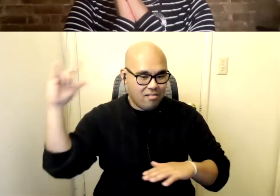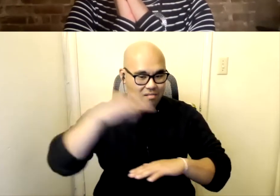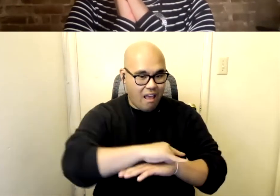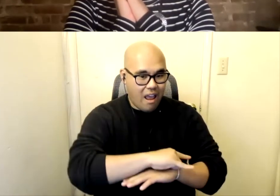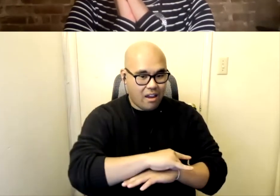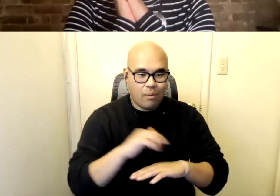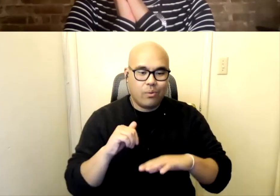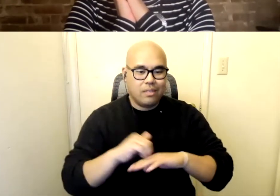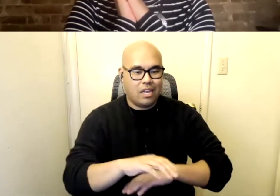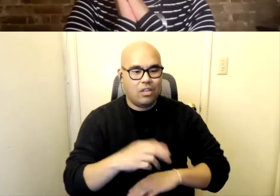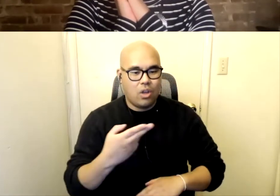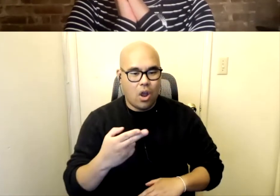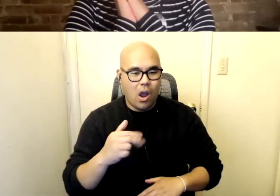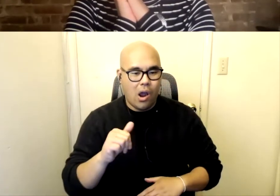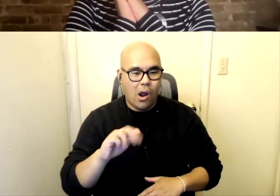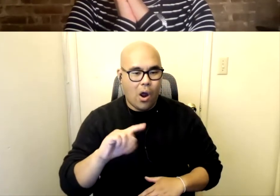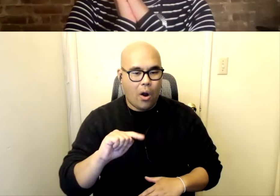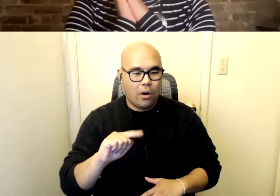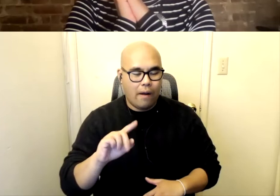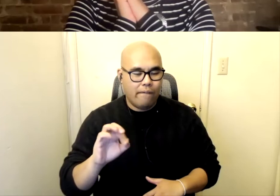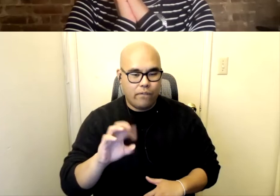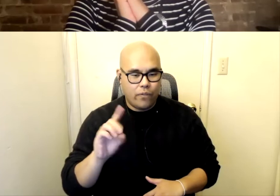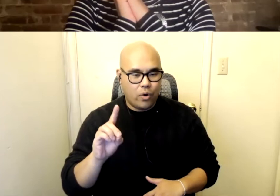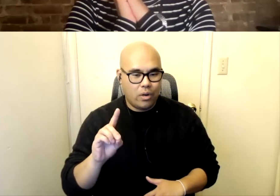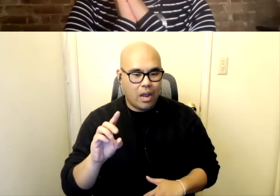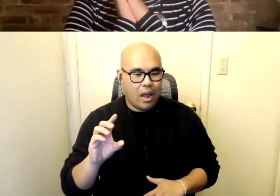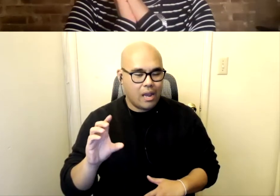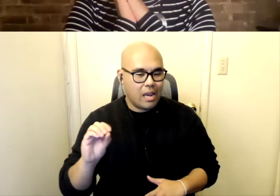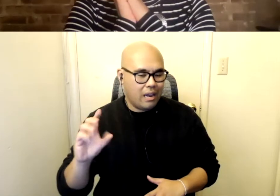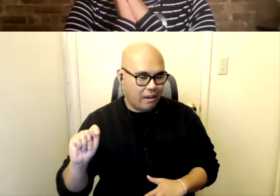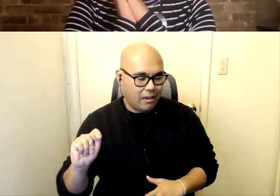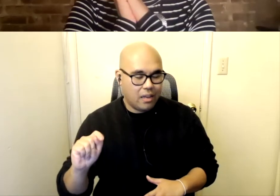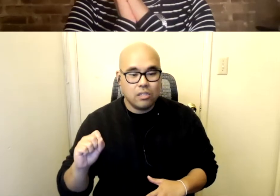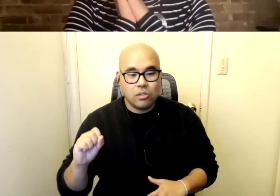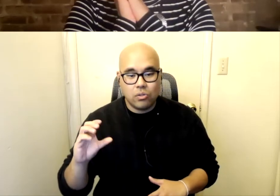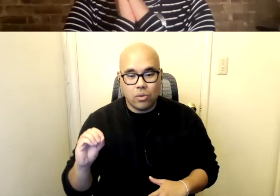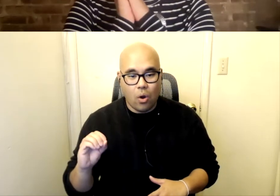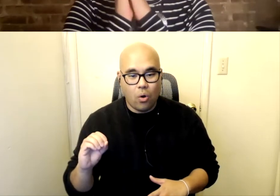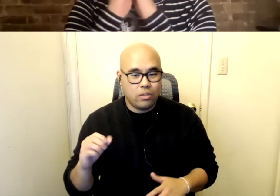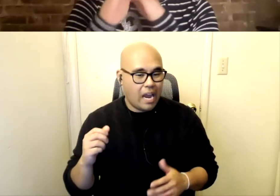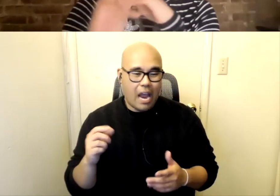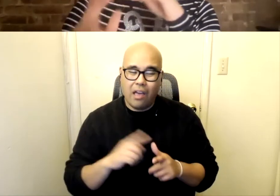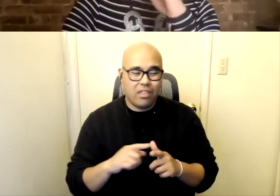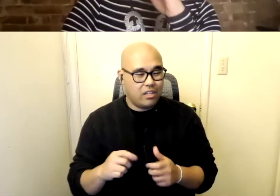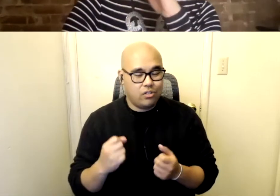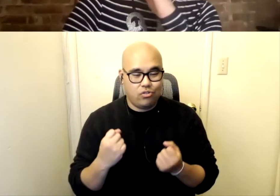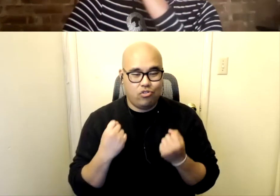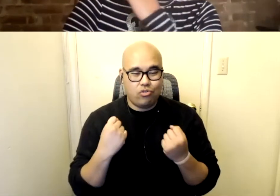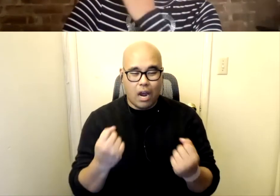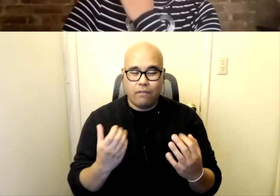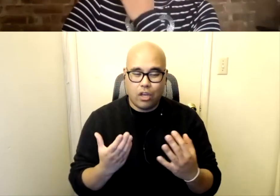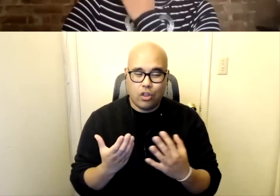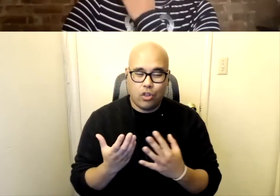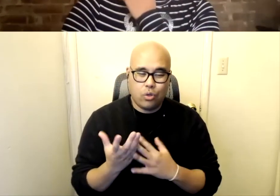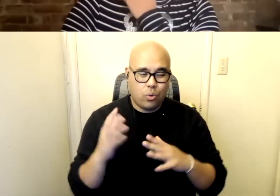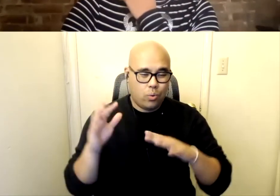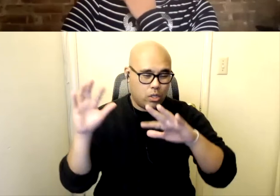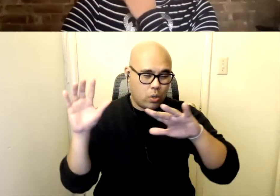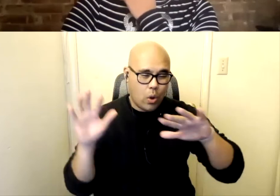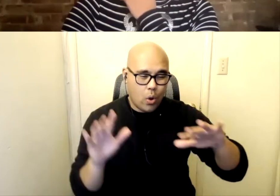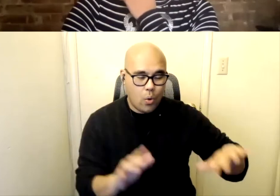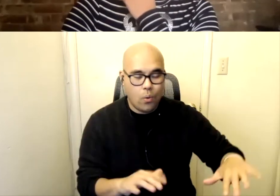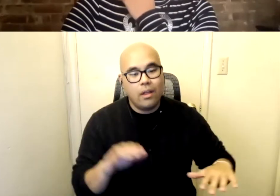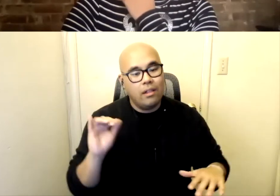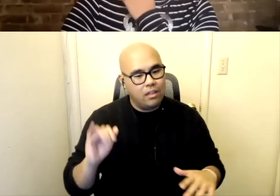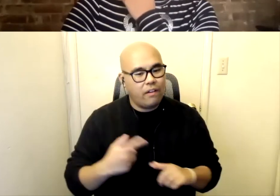an experience. And the experience driving through the snow, like almost everything was taken from my experience. But I did